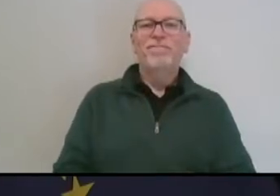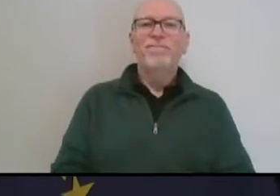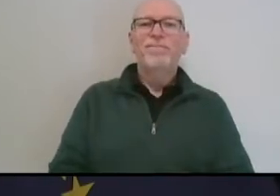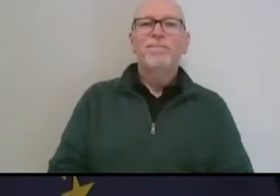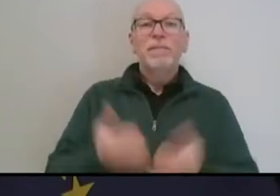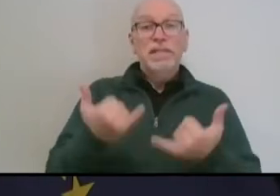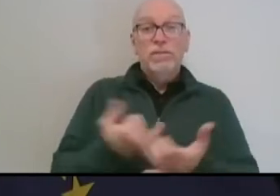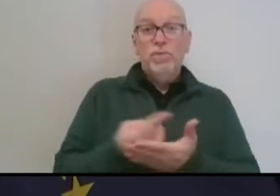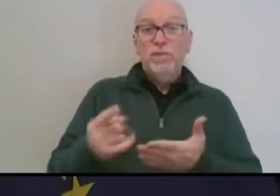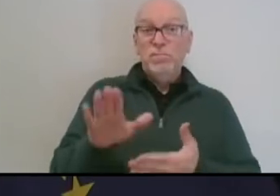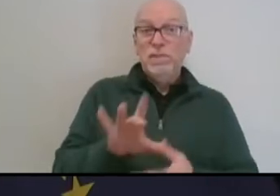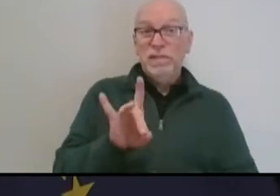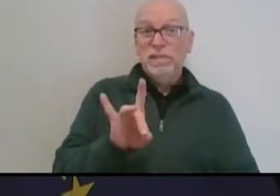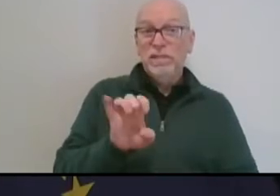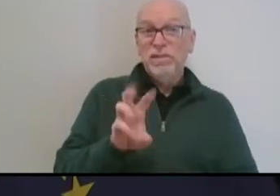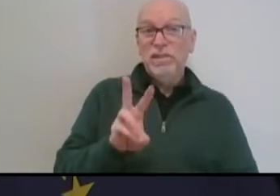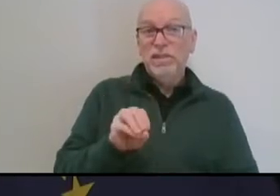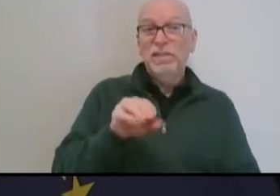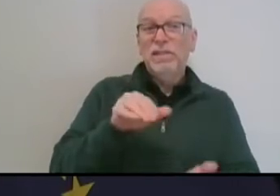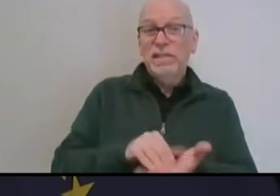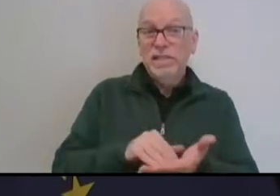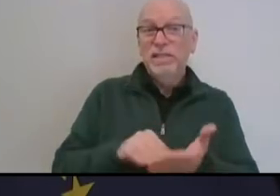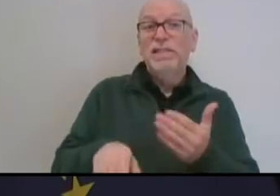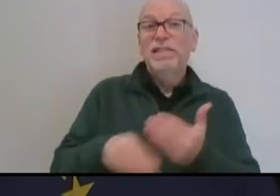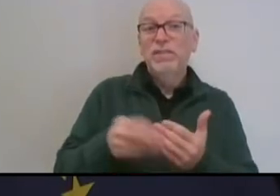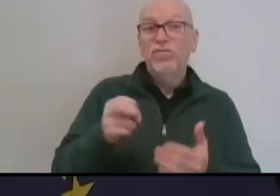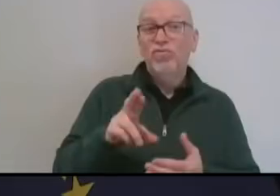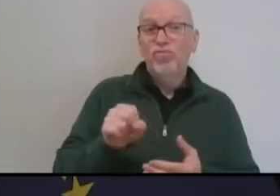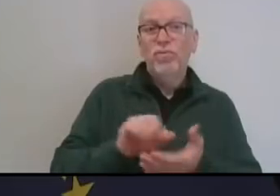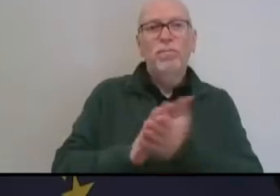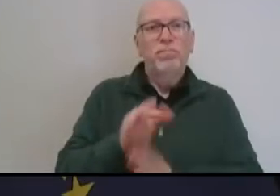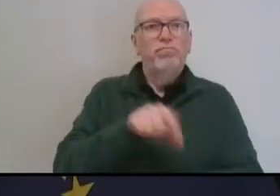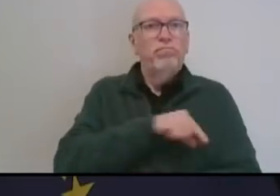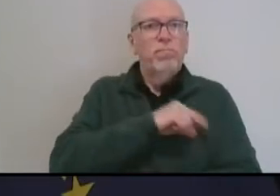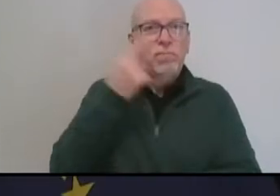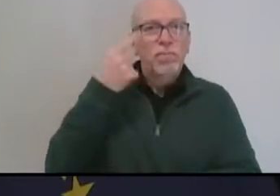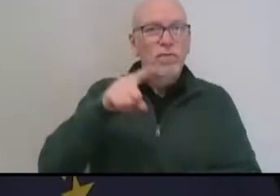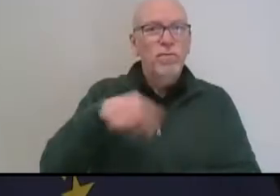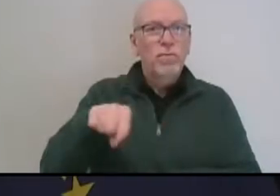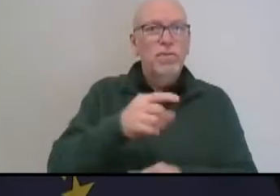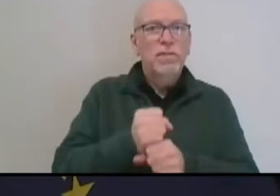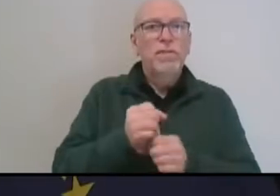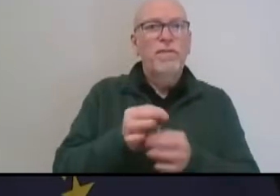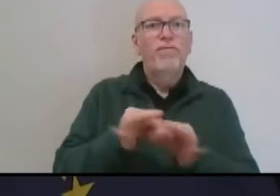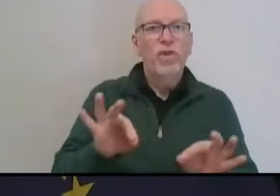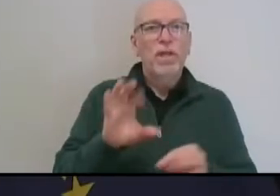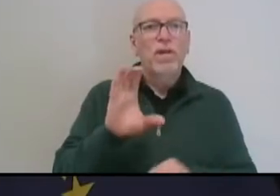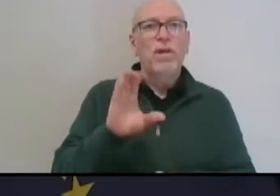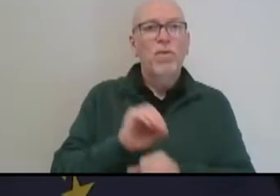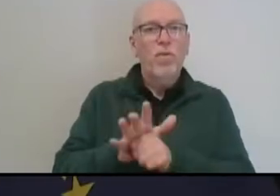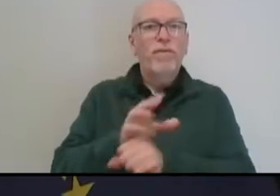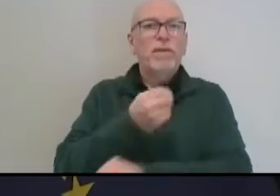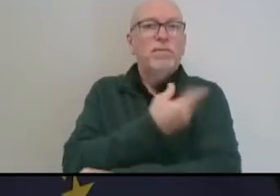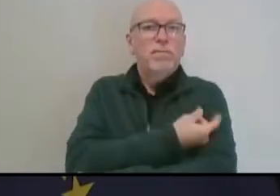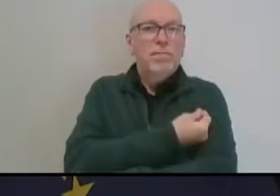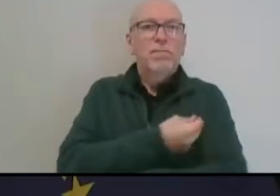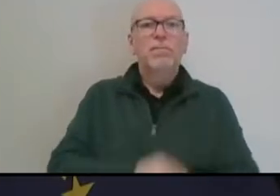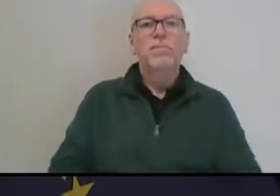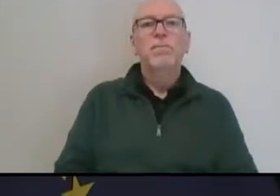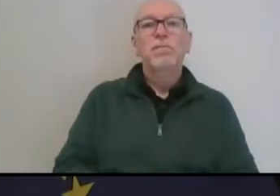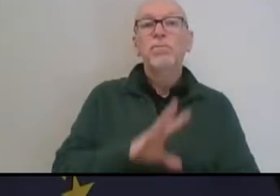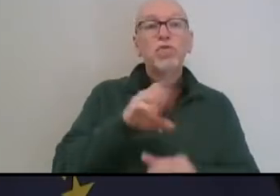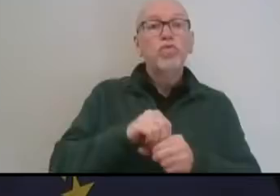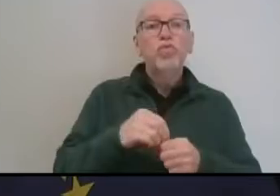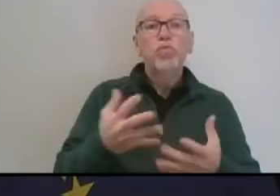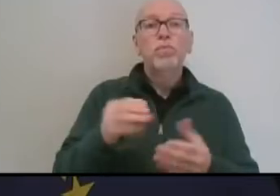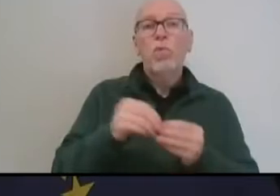nearly 860,000 additional Hoosiers became eligible to receive a free COVID-19 vaccine. That includes more